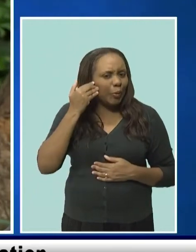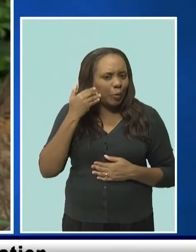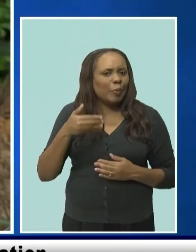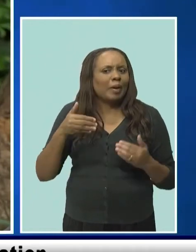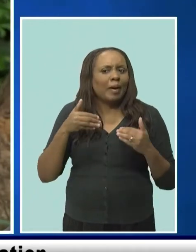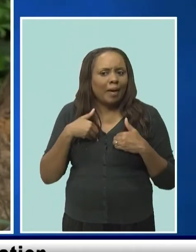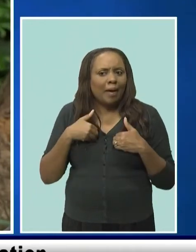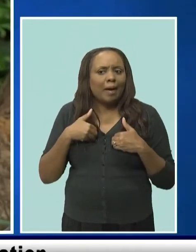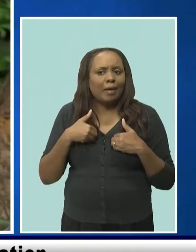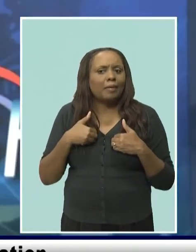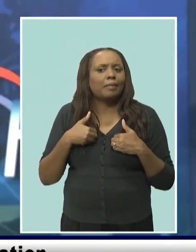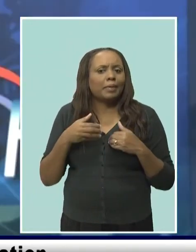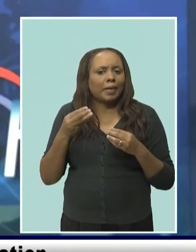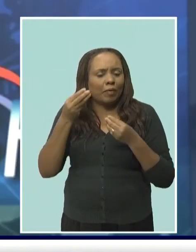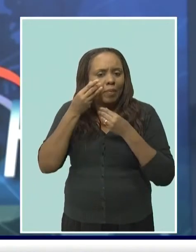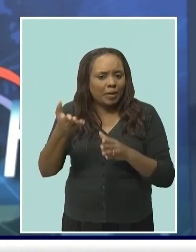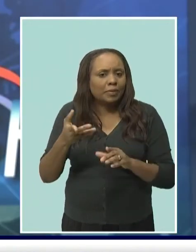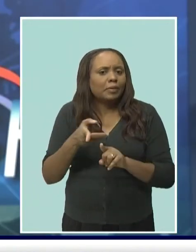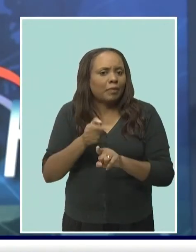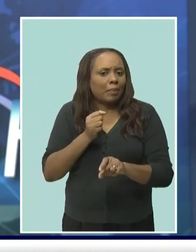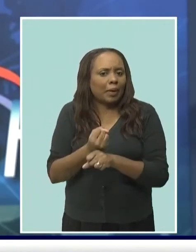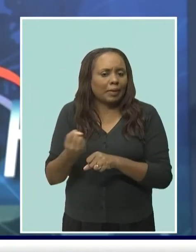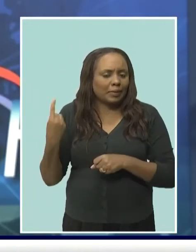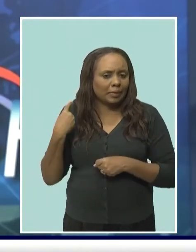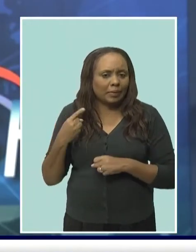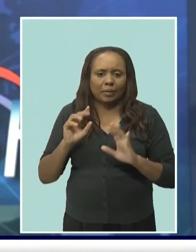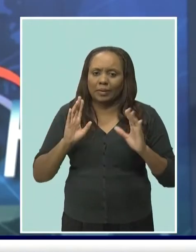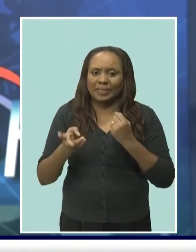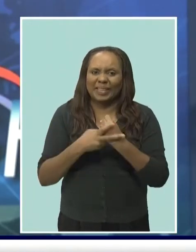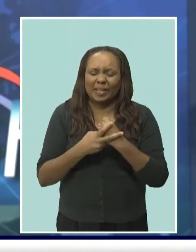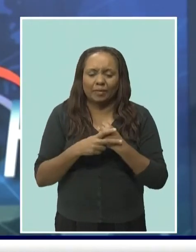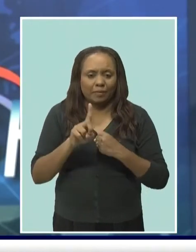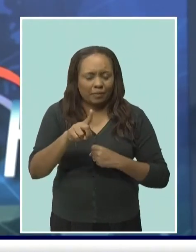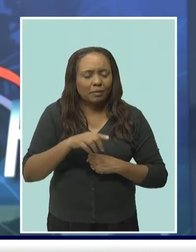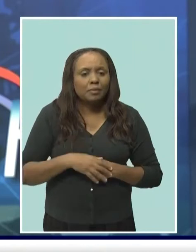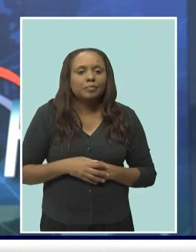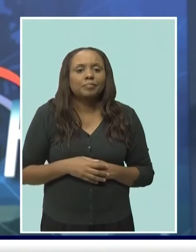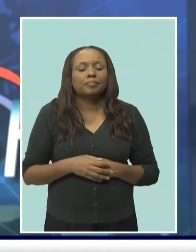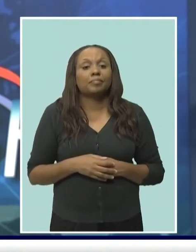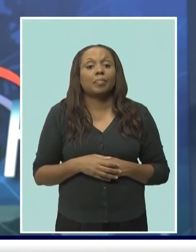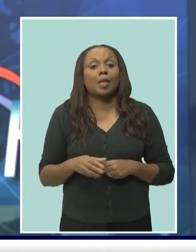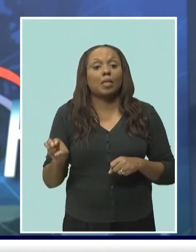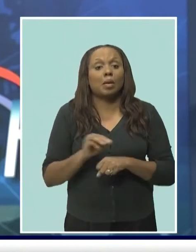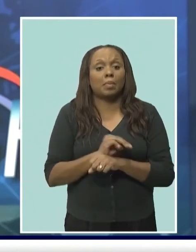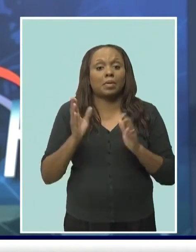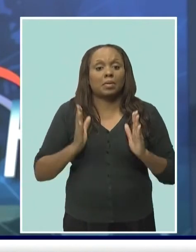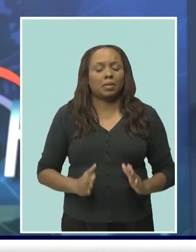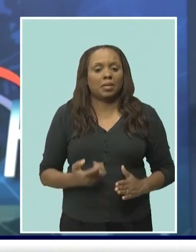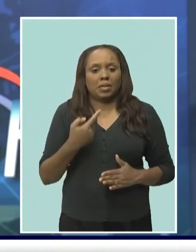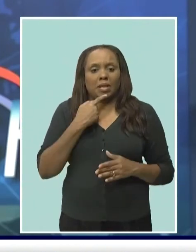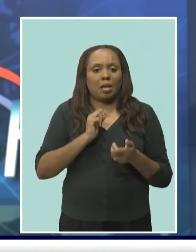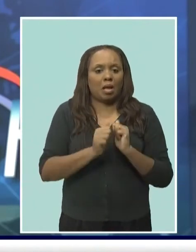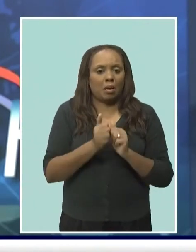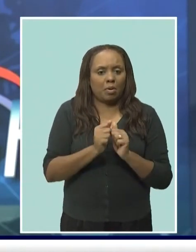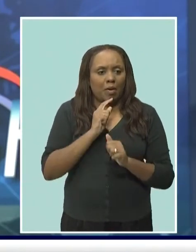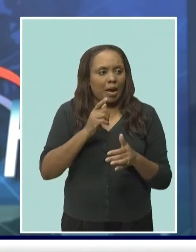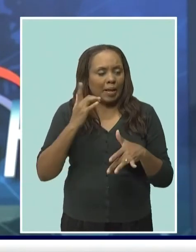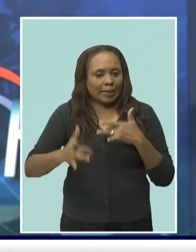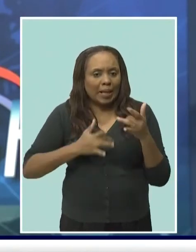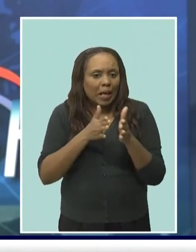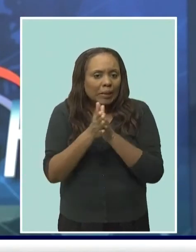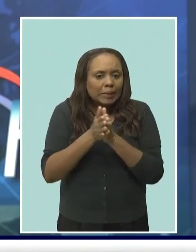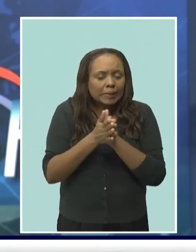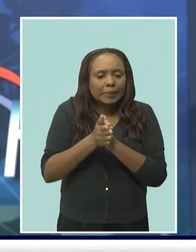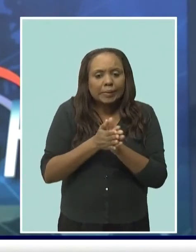records saved. Now, the Minister of Environment and National Beautification, Adrian Ford, says the competition is an